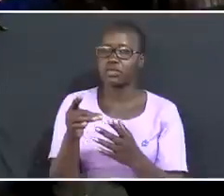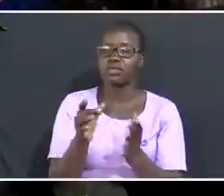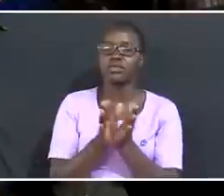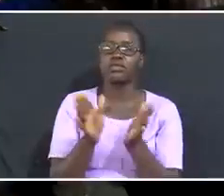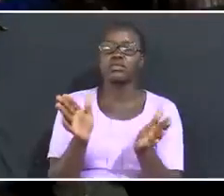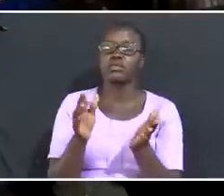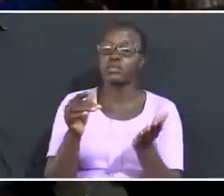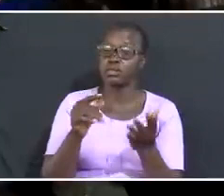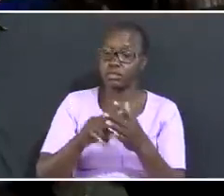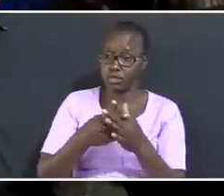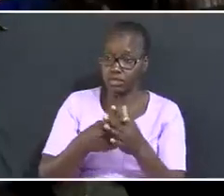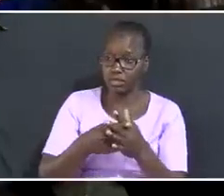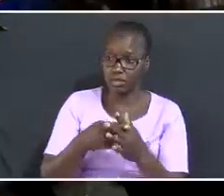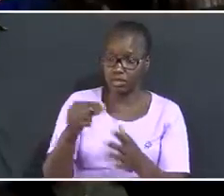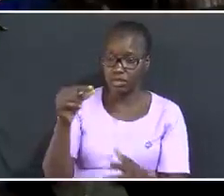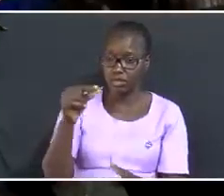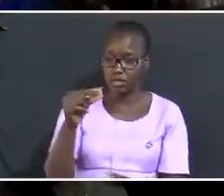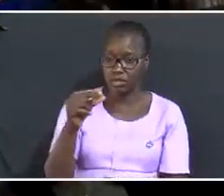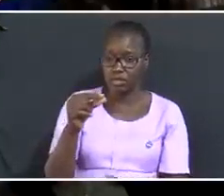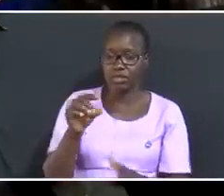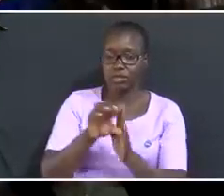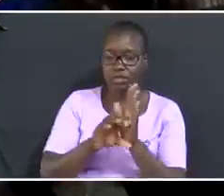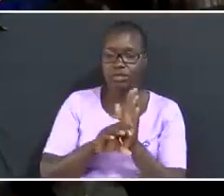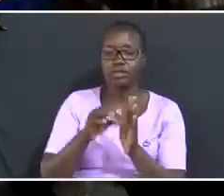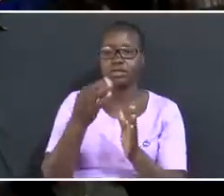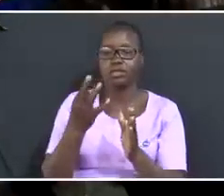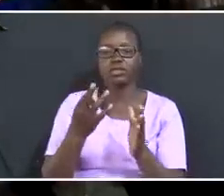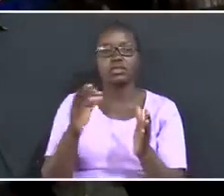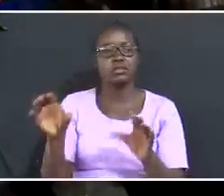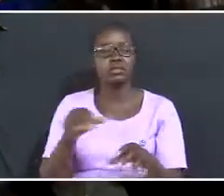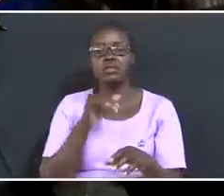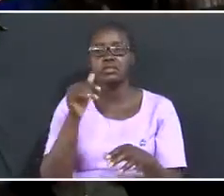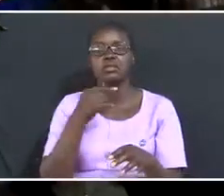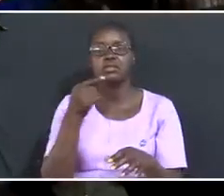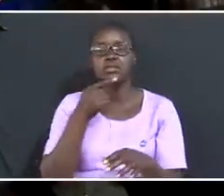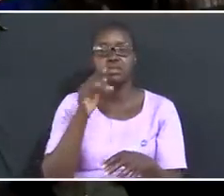Genesis chapter 3 does not say that